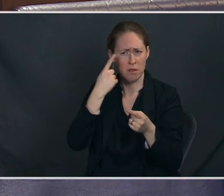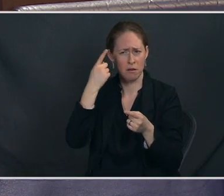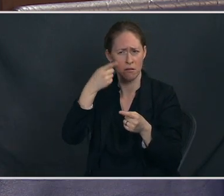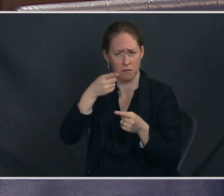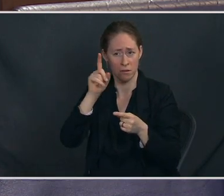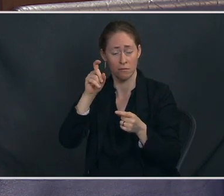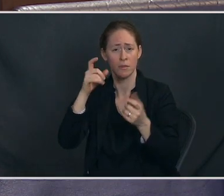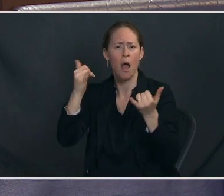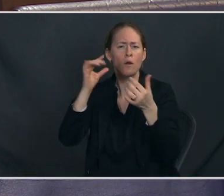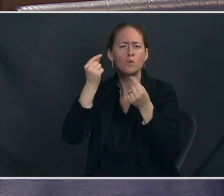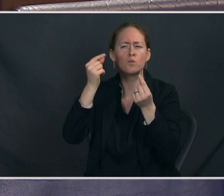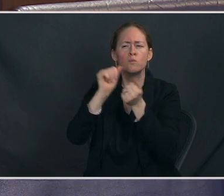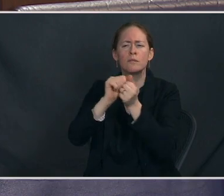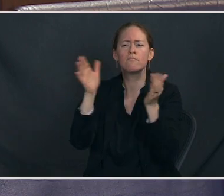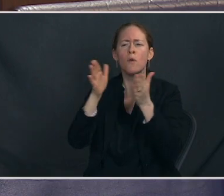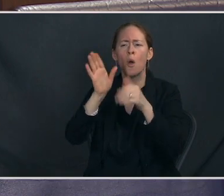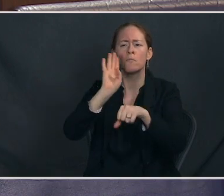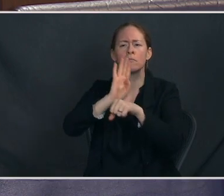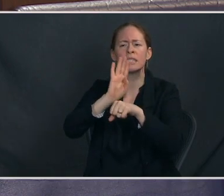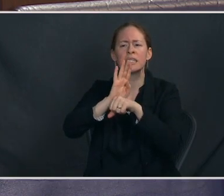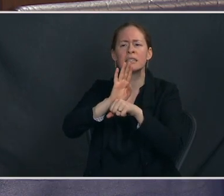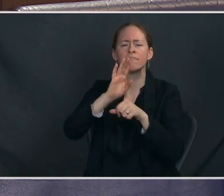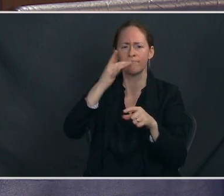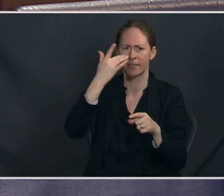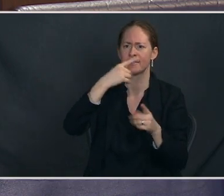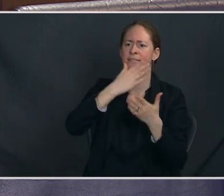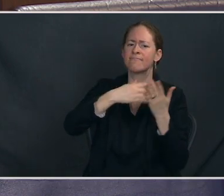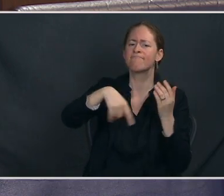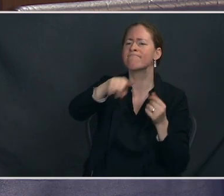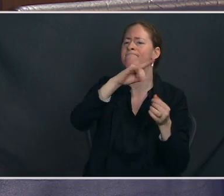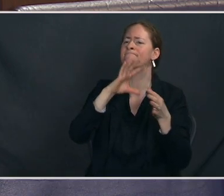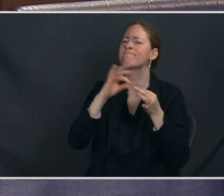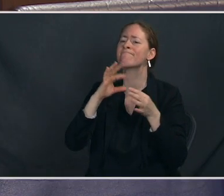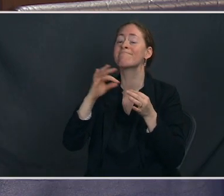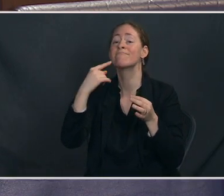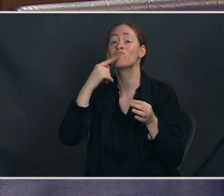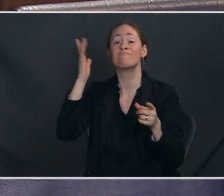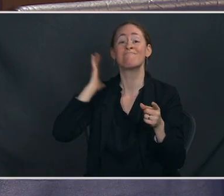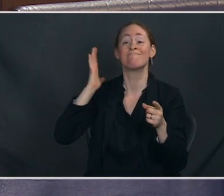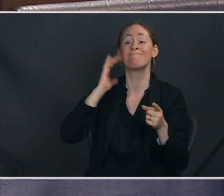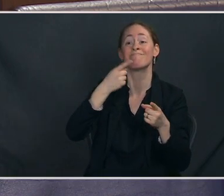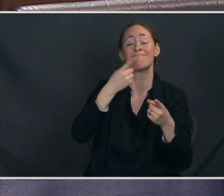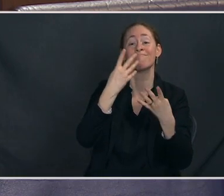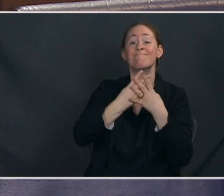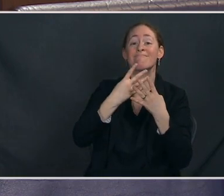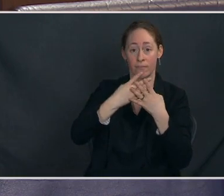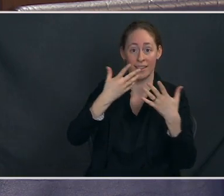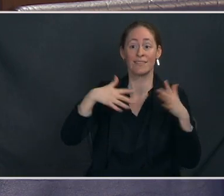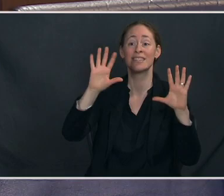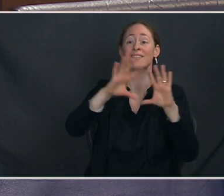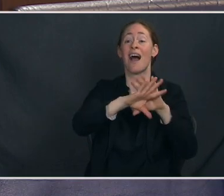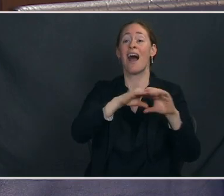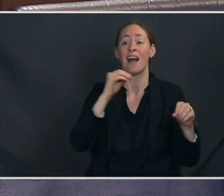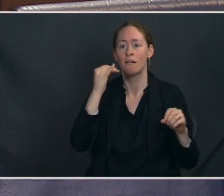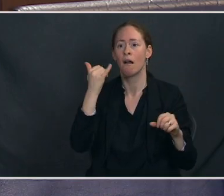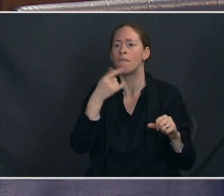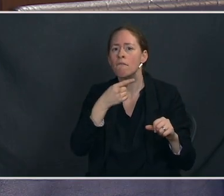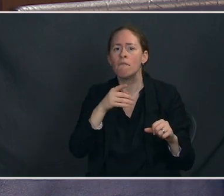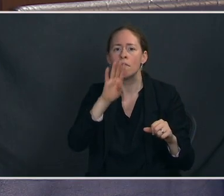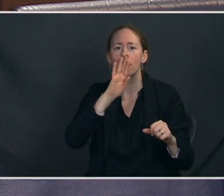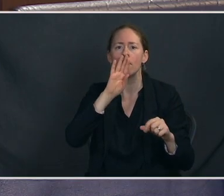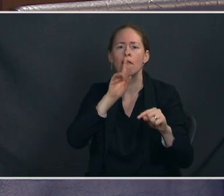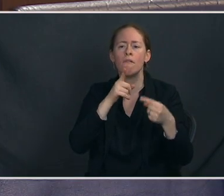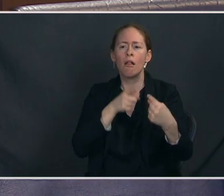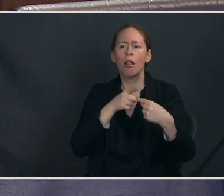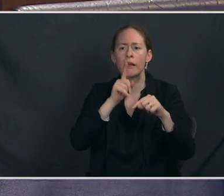that prohibits people with records from accessing PPP relief? It's something that on the Hill has the support of Portman and